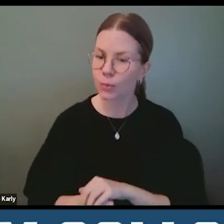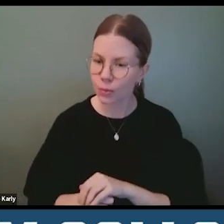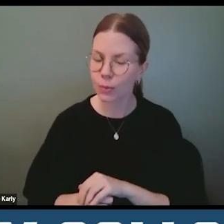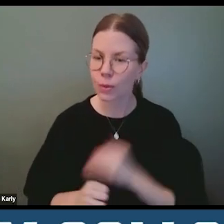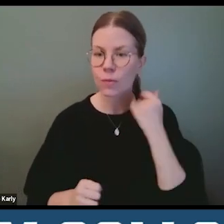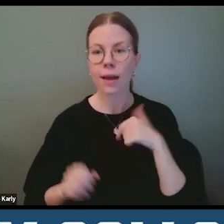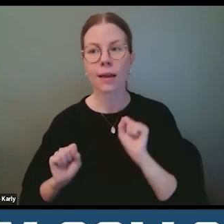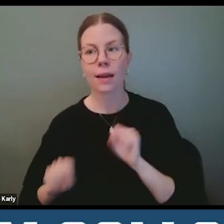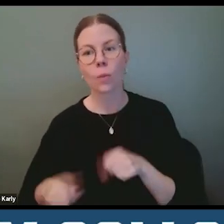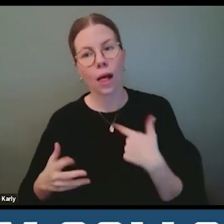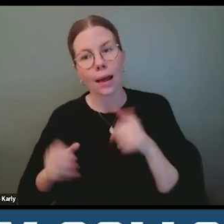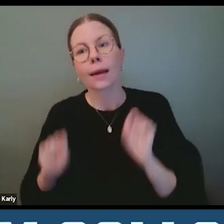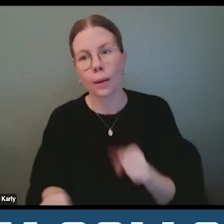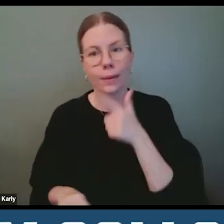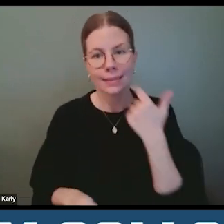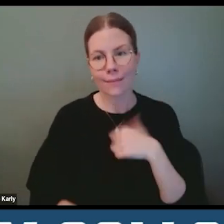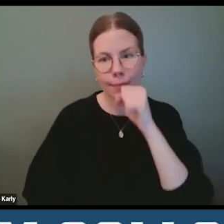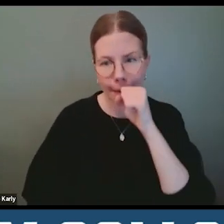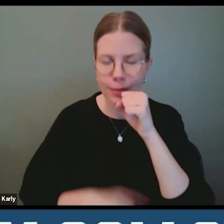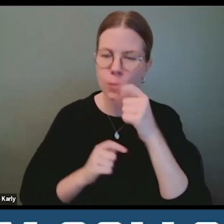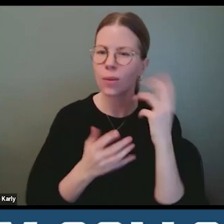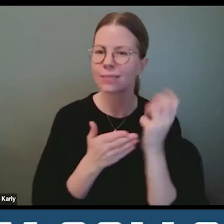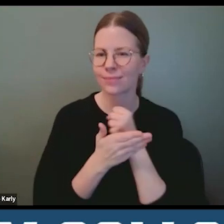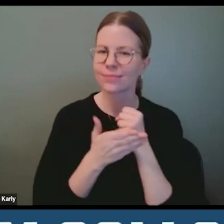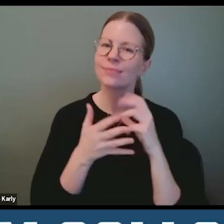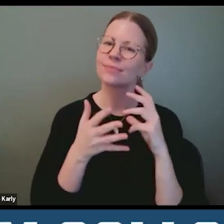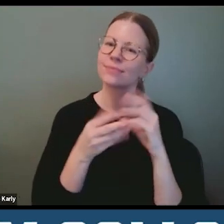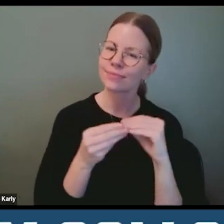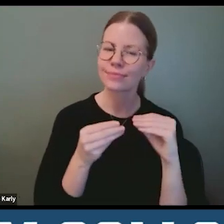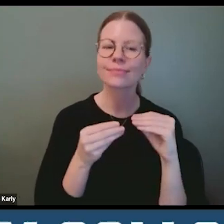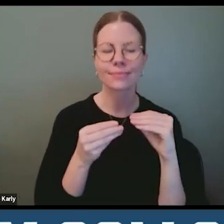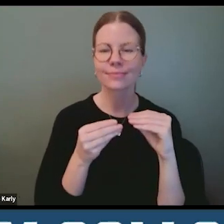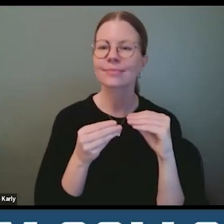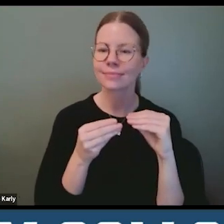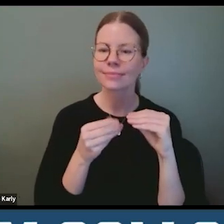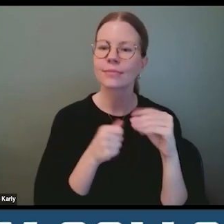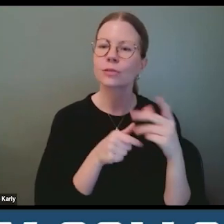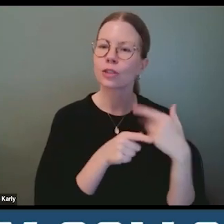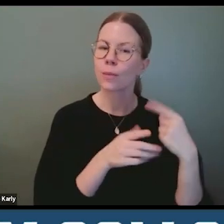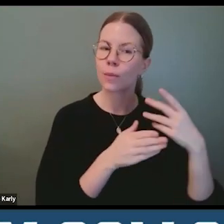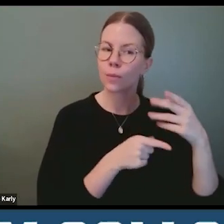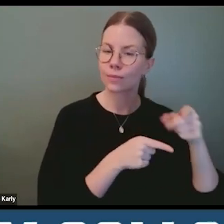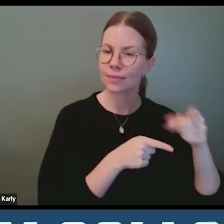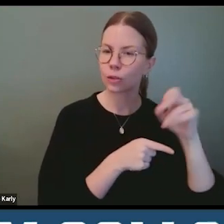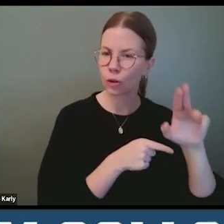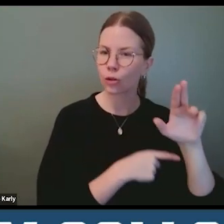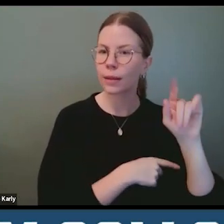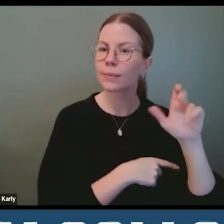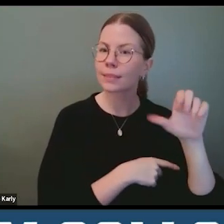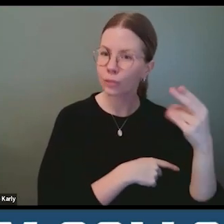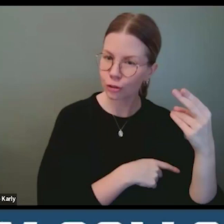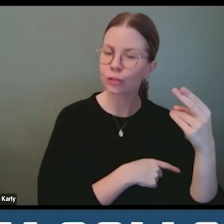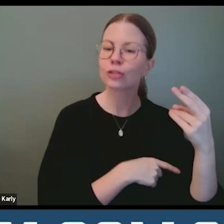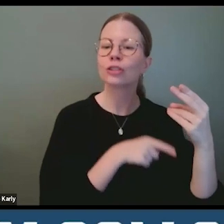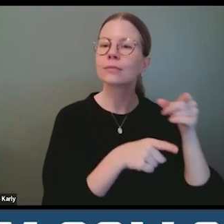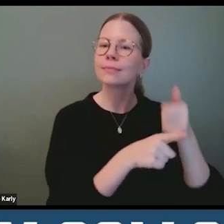mic, I'd like to share with you an opening of an opinion piece written by Dr. Lipsitch to showcase some of the science communication skill,